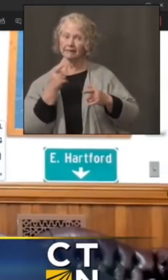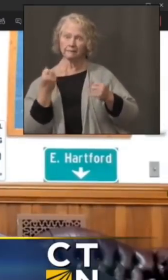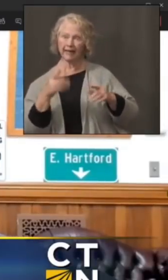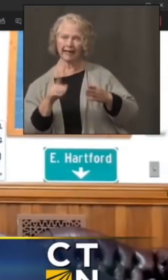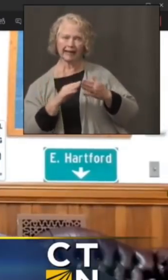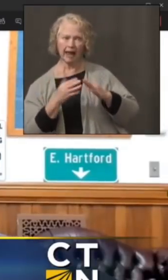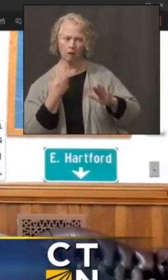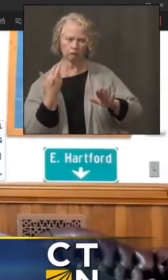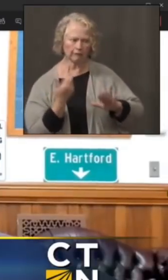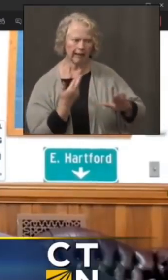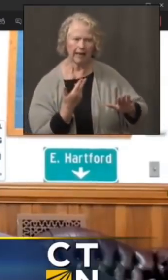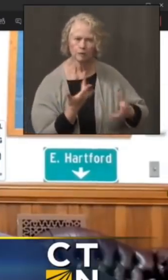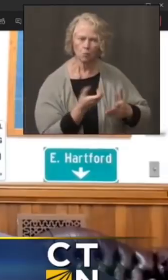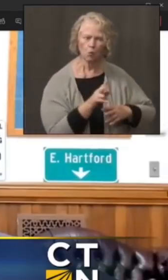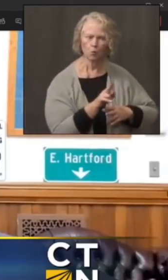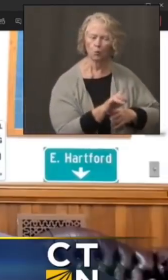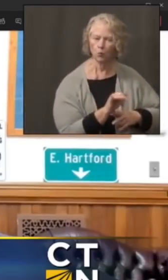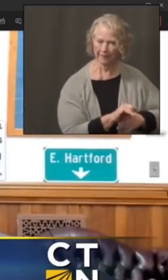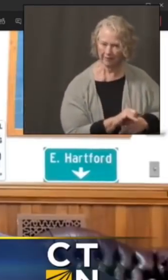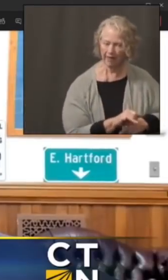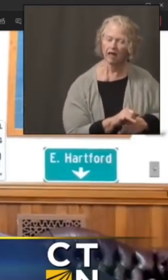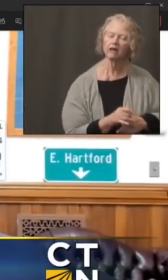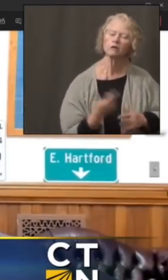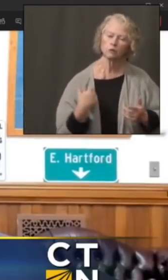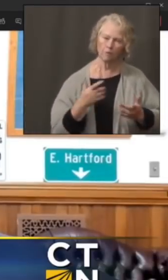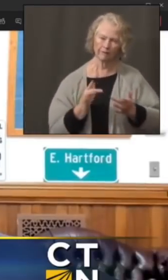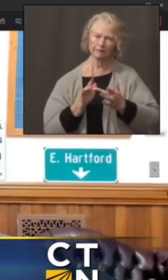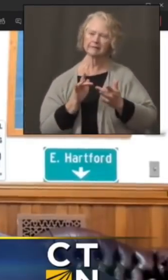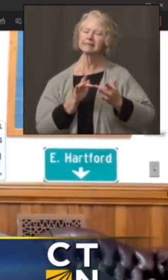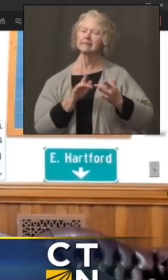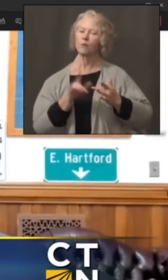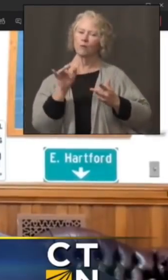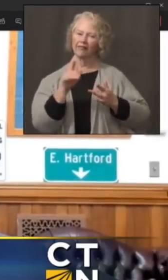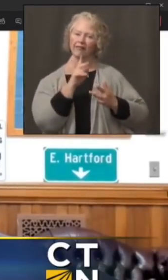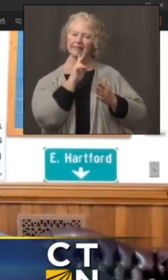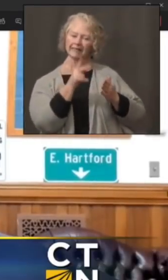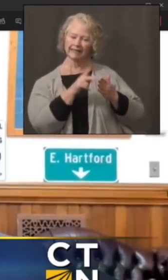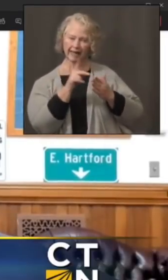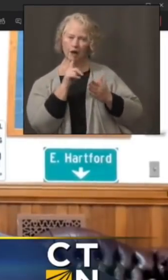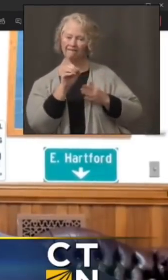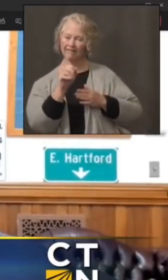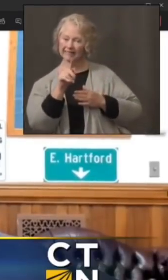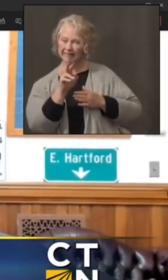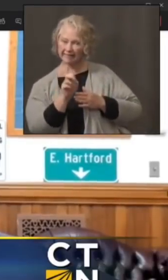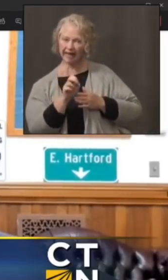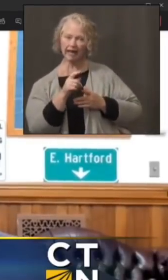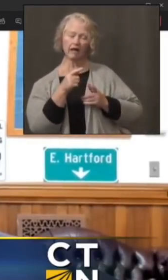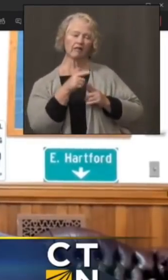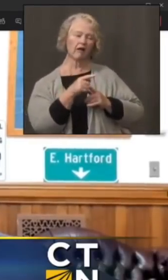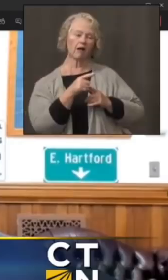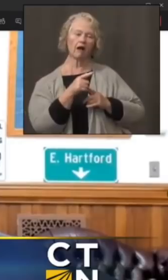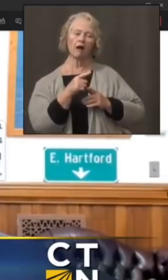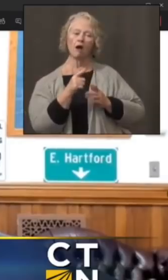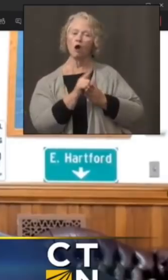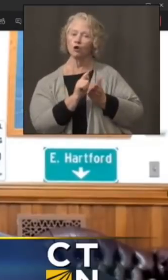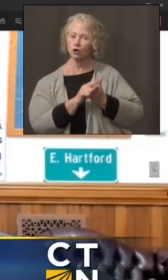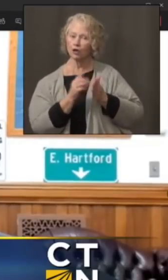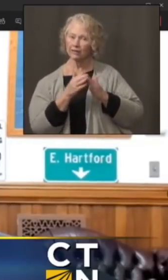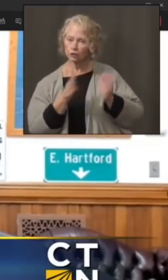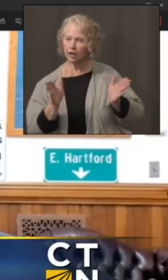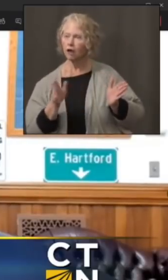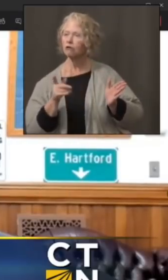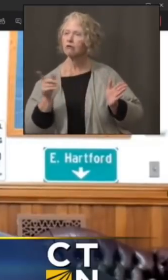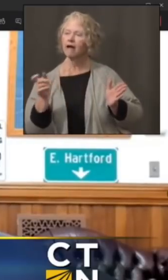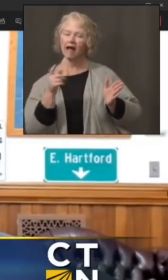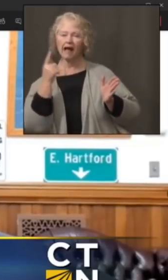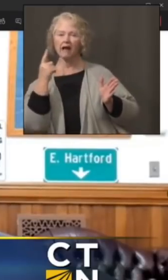wanted to exercise that right. We've been in contact with the Secretary of State's office, Attorney General, as well as the legislative leaders, and the governor will be moving forward with